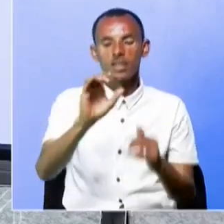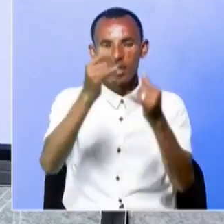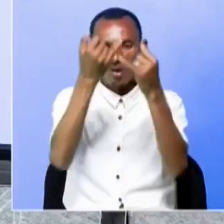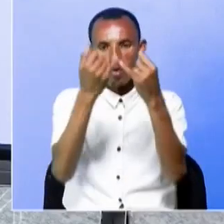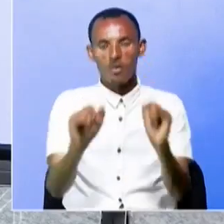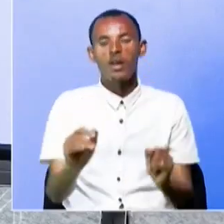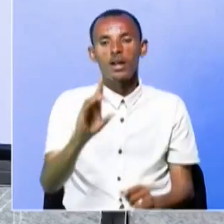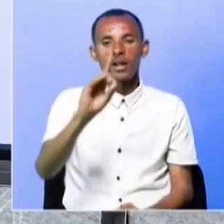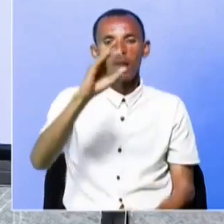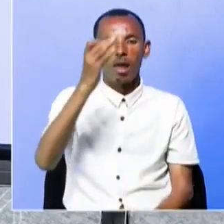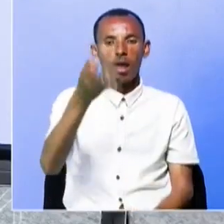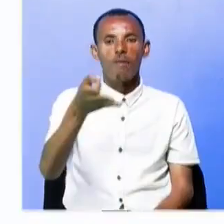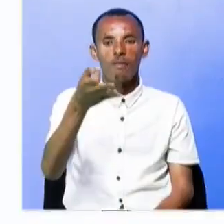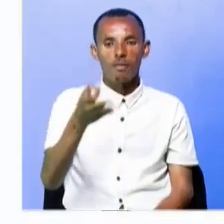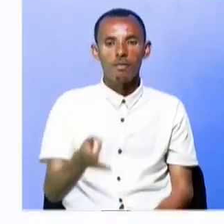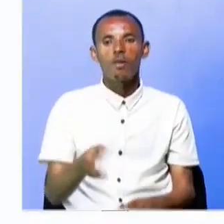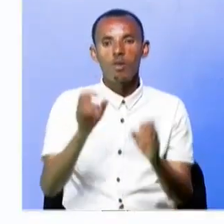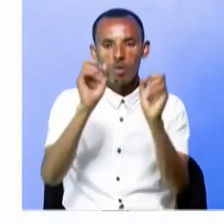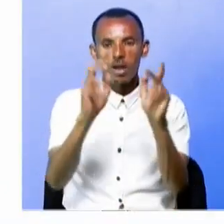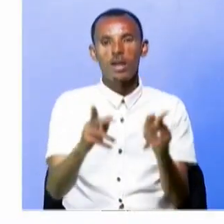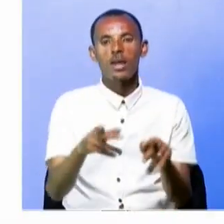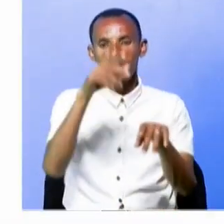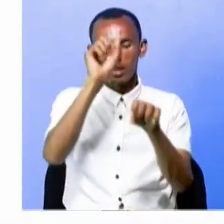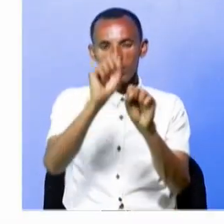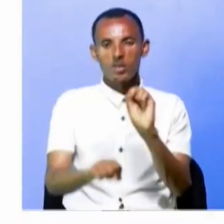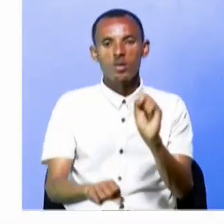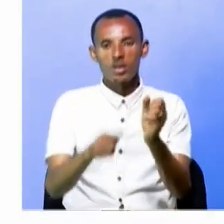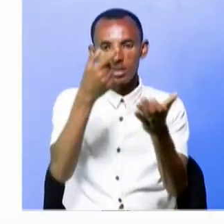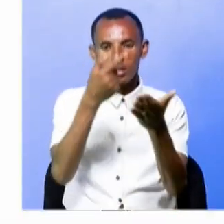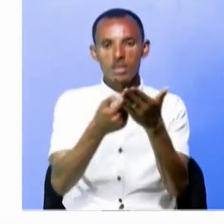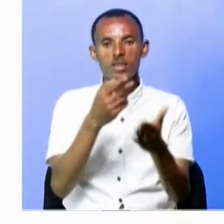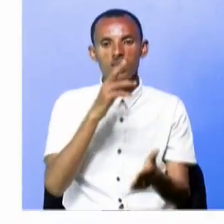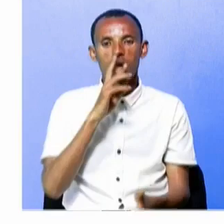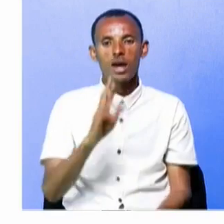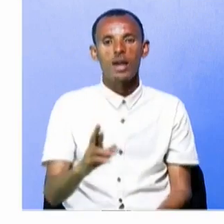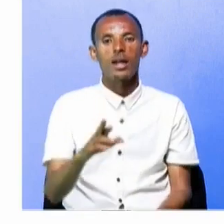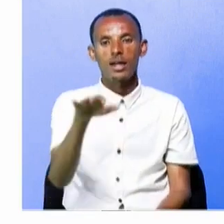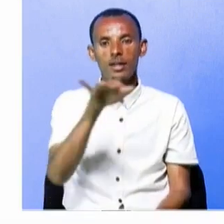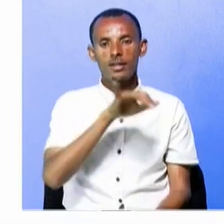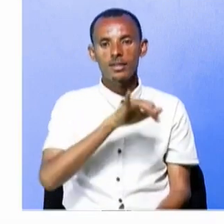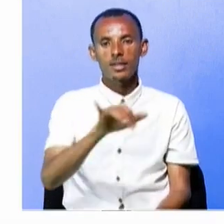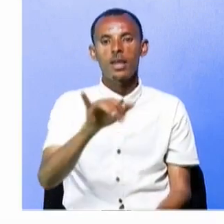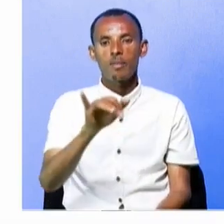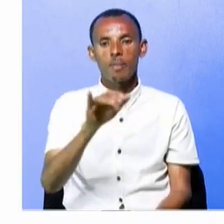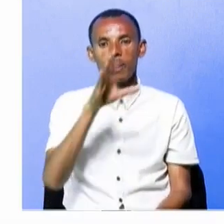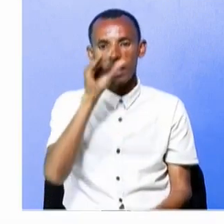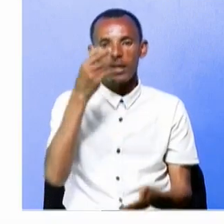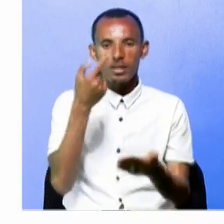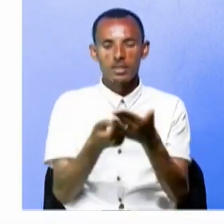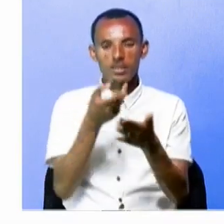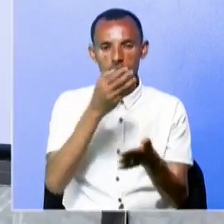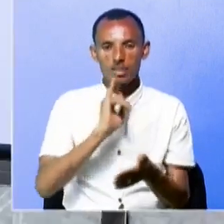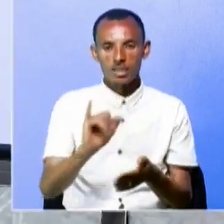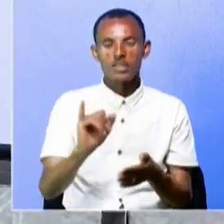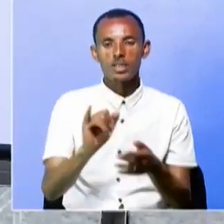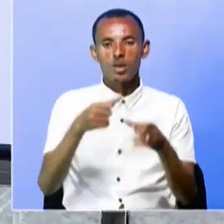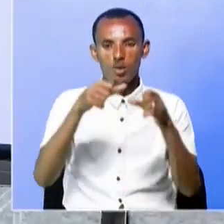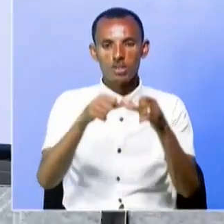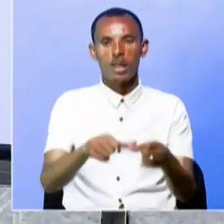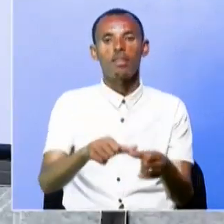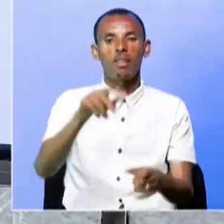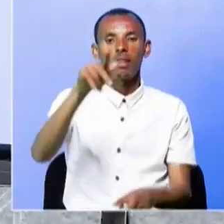over DF, okay? So these are the same, and this is a certain constant